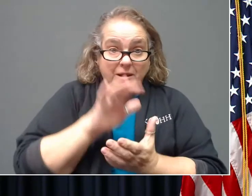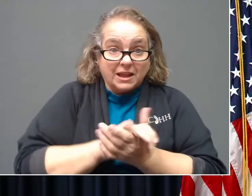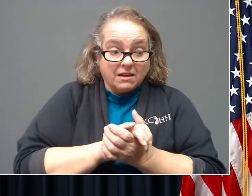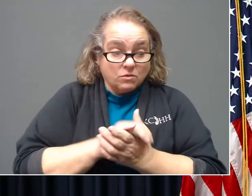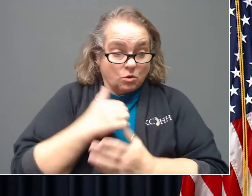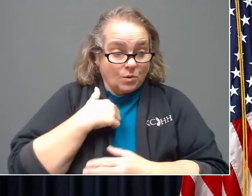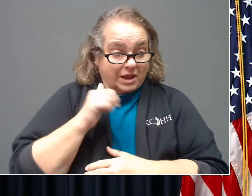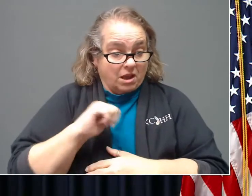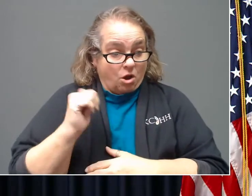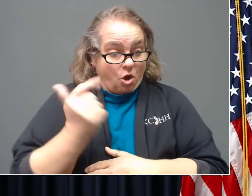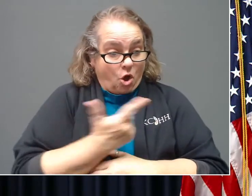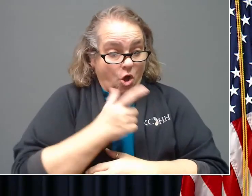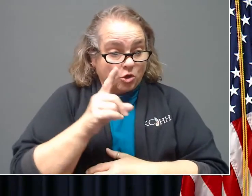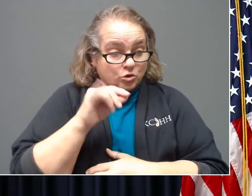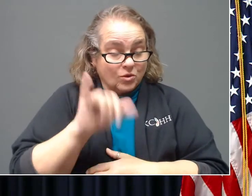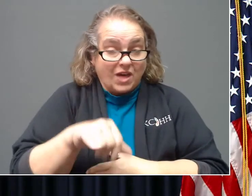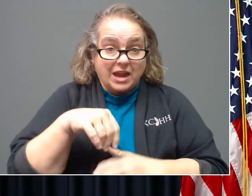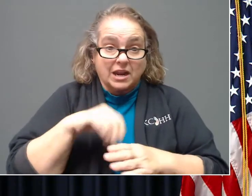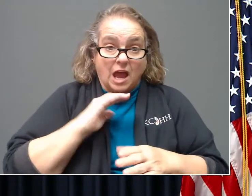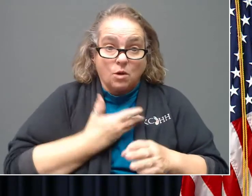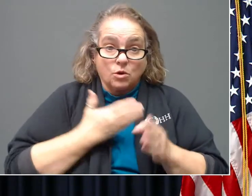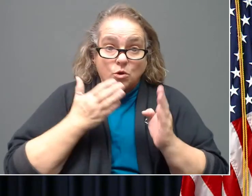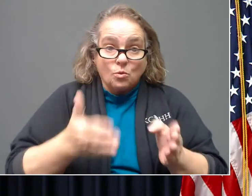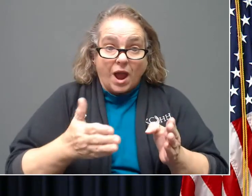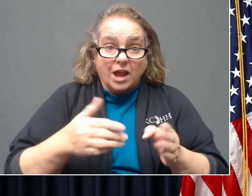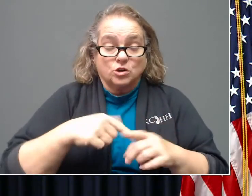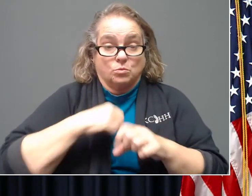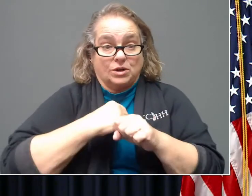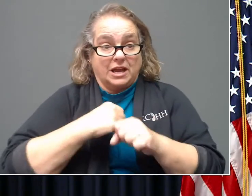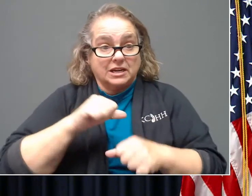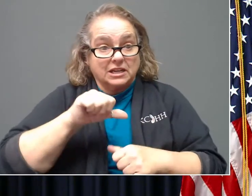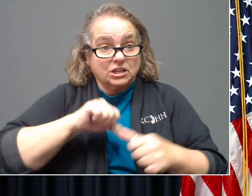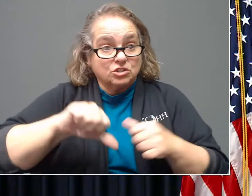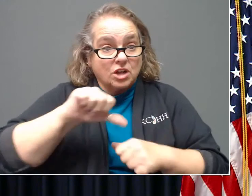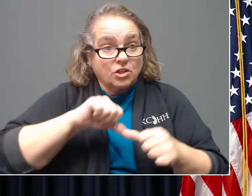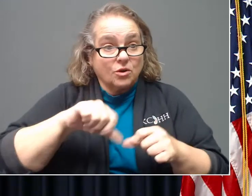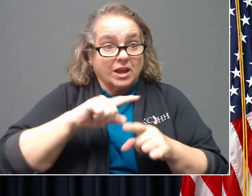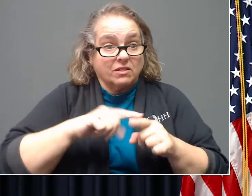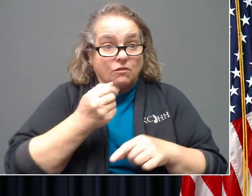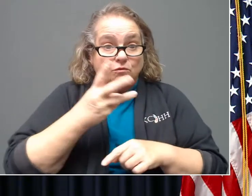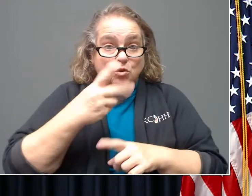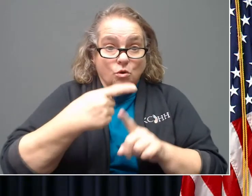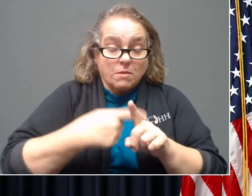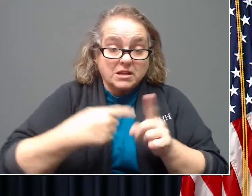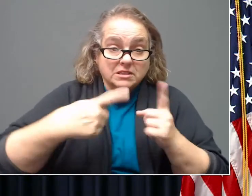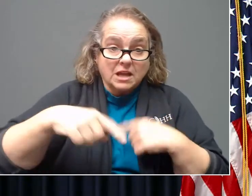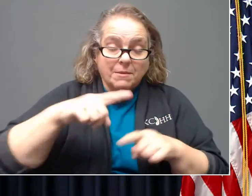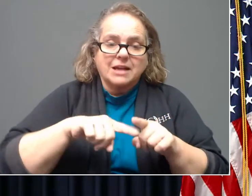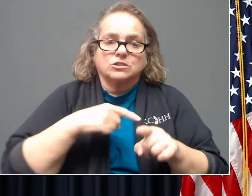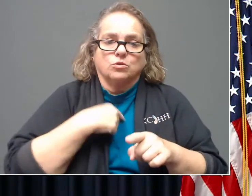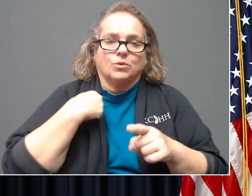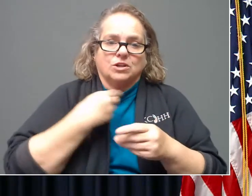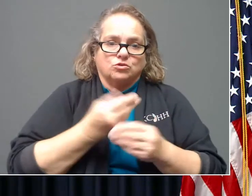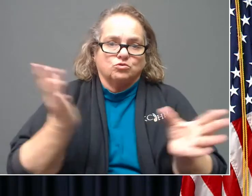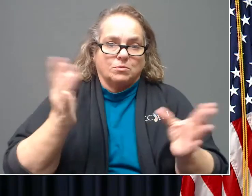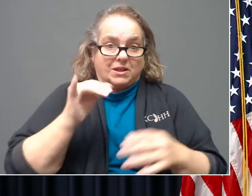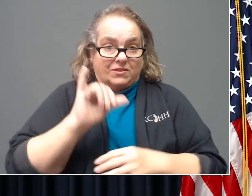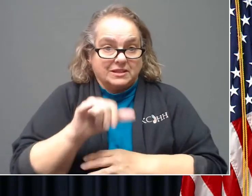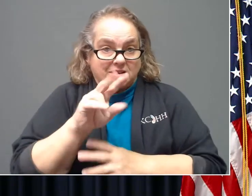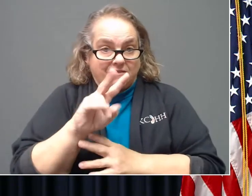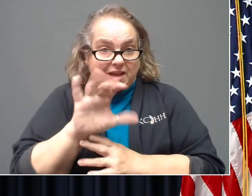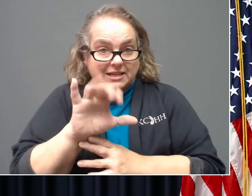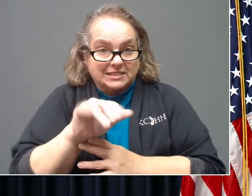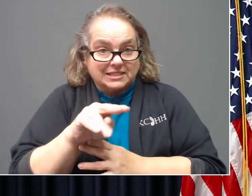other in these coming months as we distribute this vaccine. I was also excited